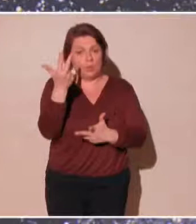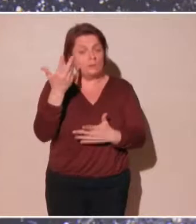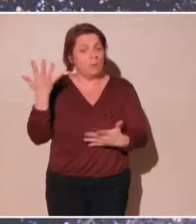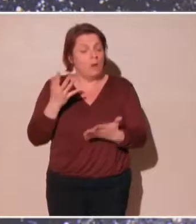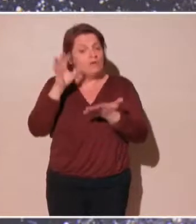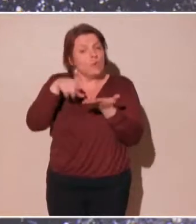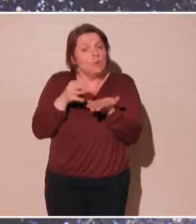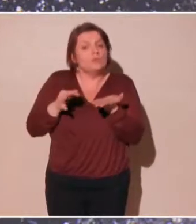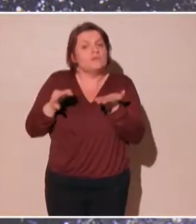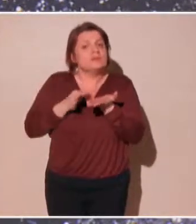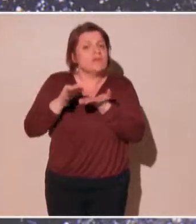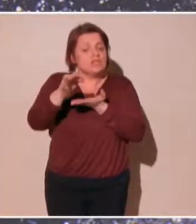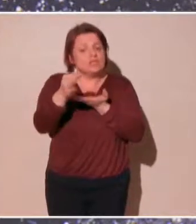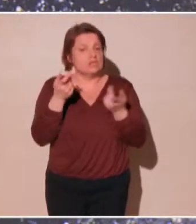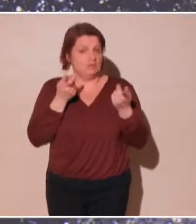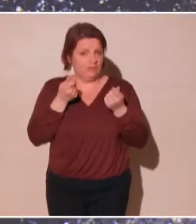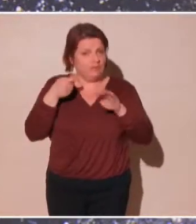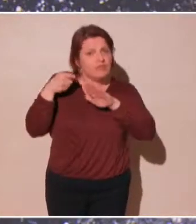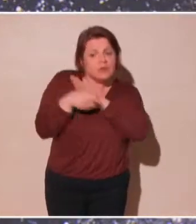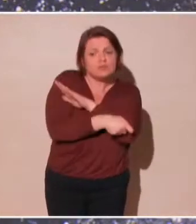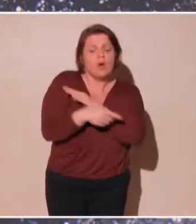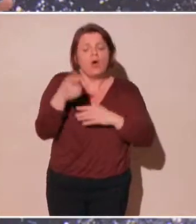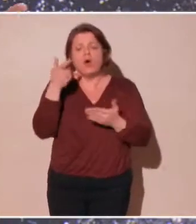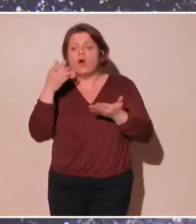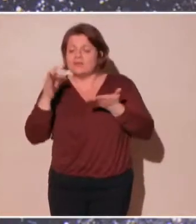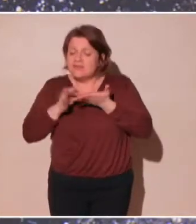is to have a strategy